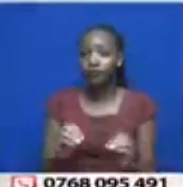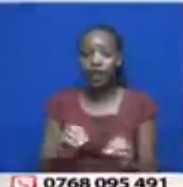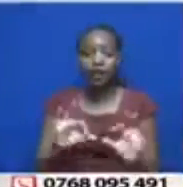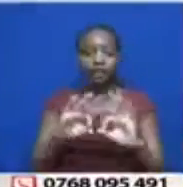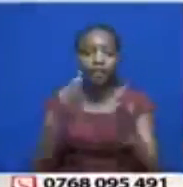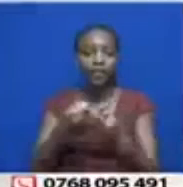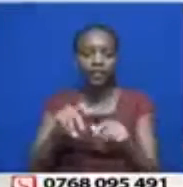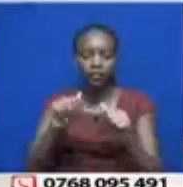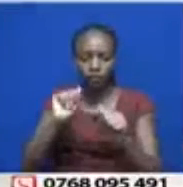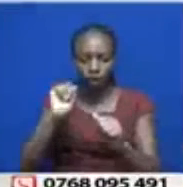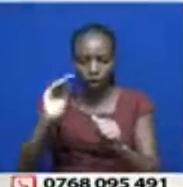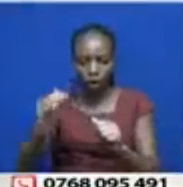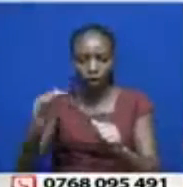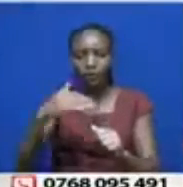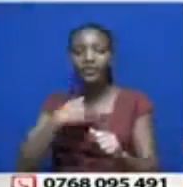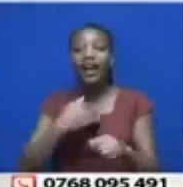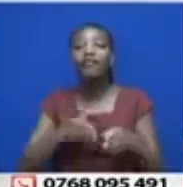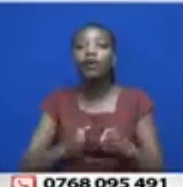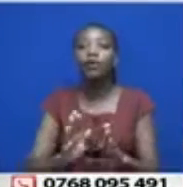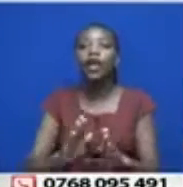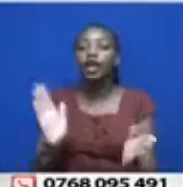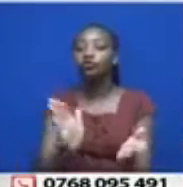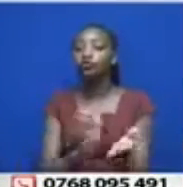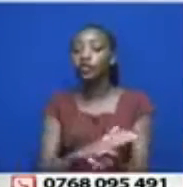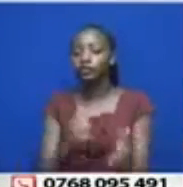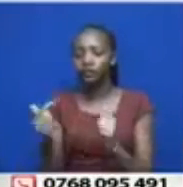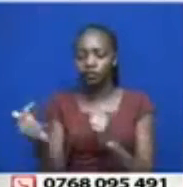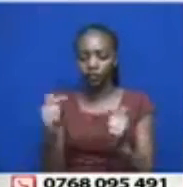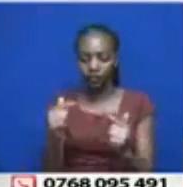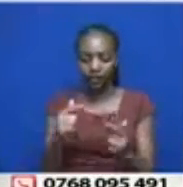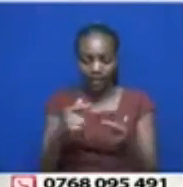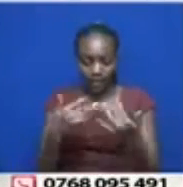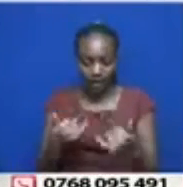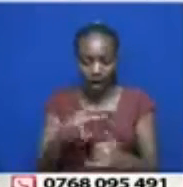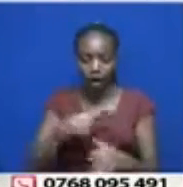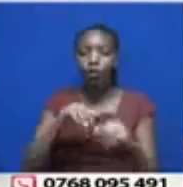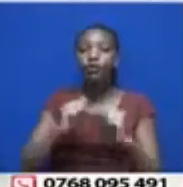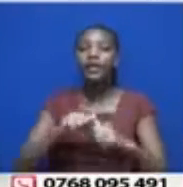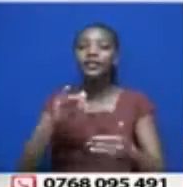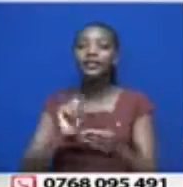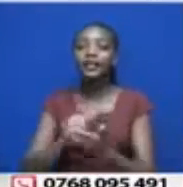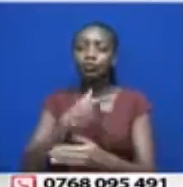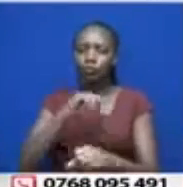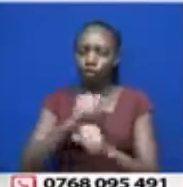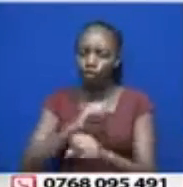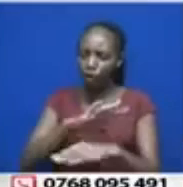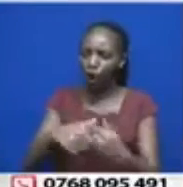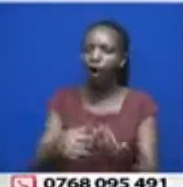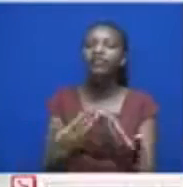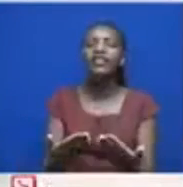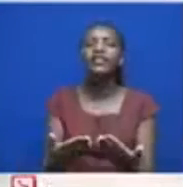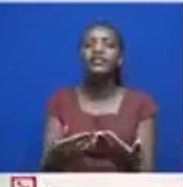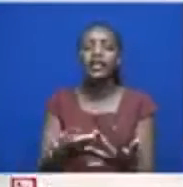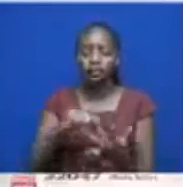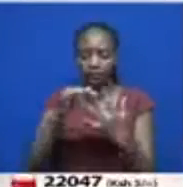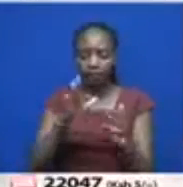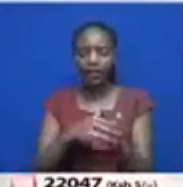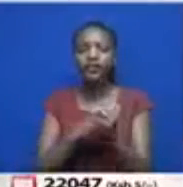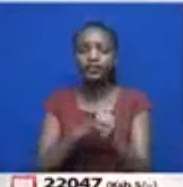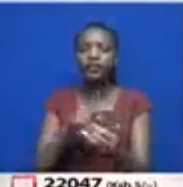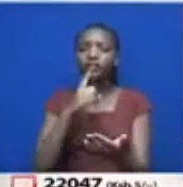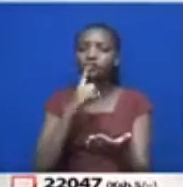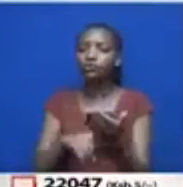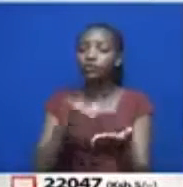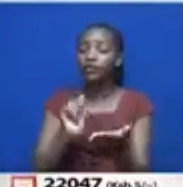in a peaceful manner. So we agreed that from now onwards we must do everything we can, especially as leaders, to ensure that